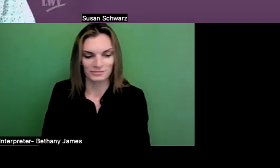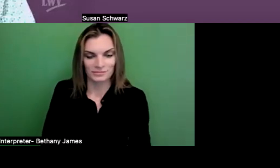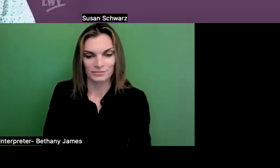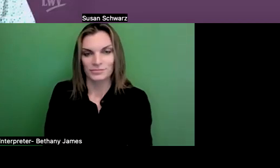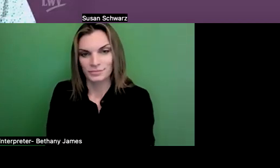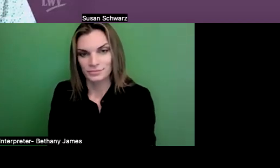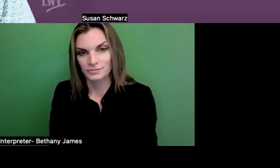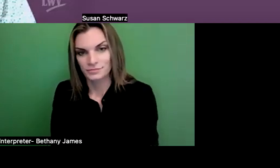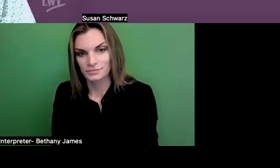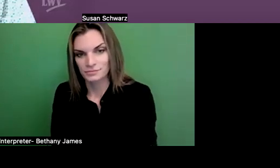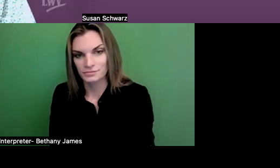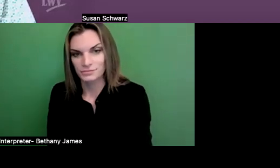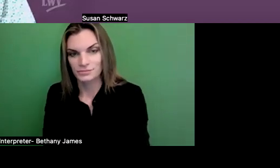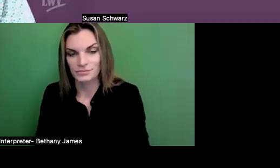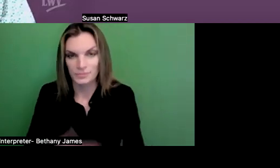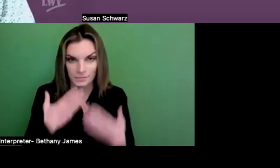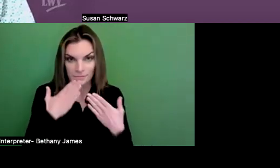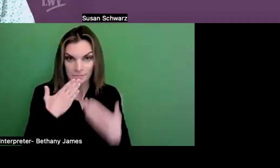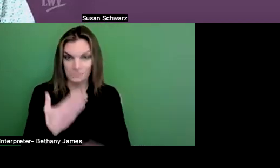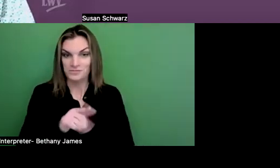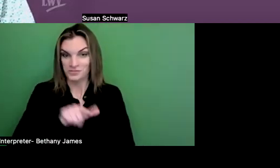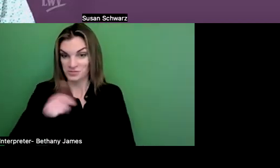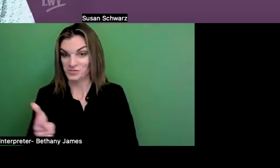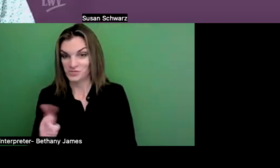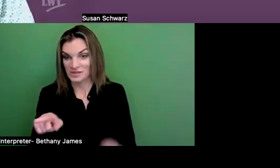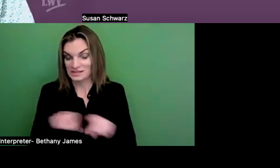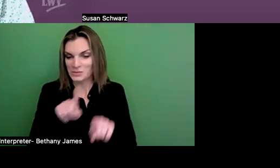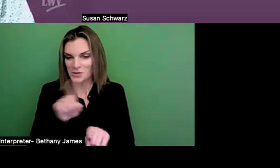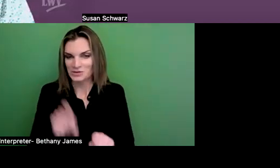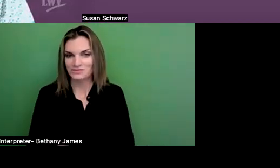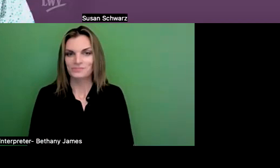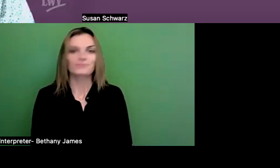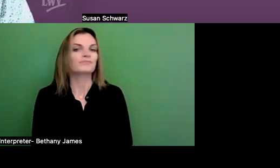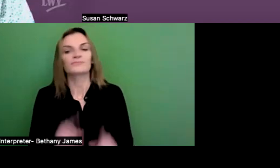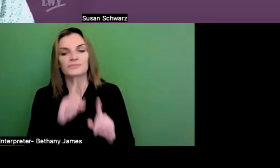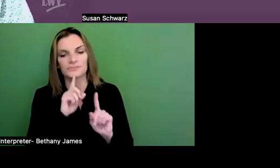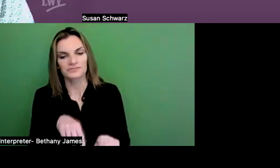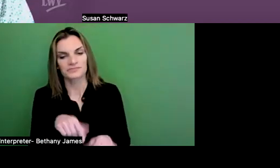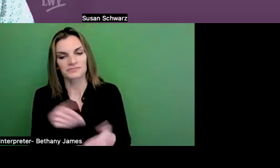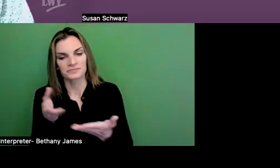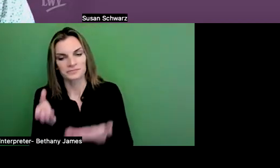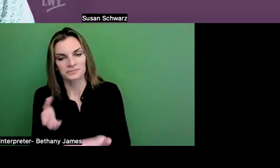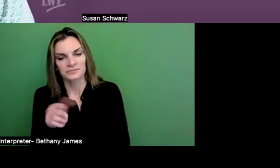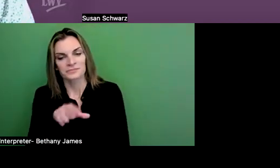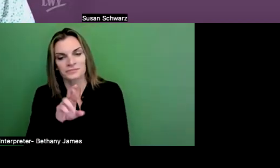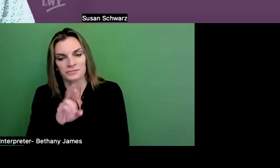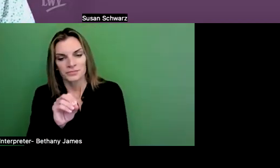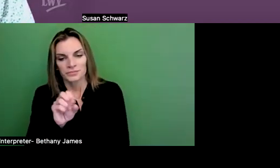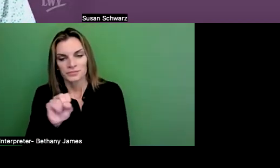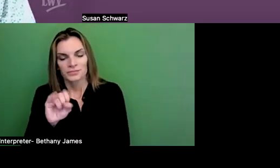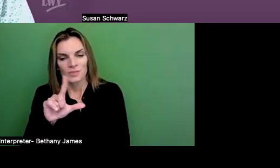Thank you. Same question, Mr. Rossillo? Well, undoubtedly, infrastructure is